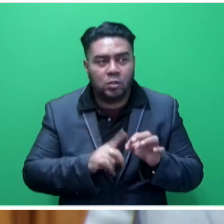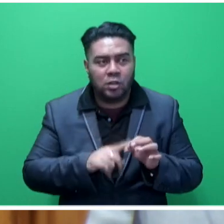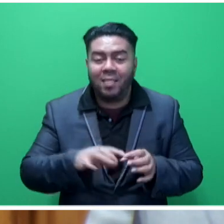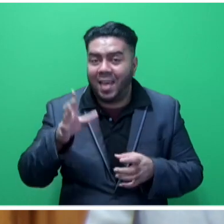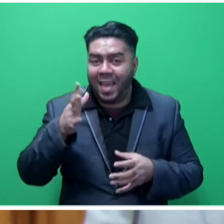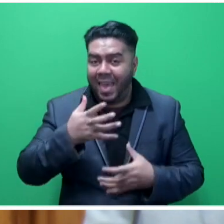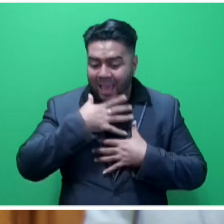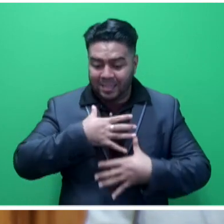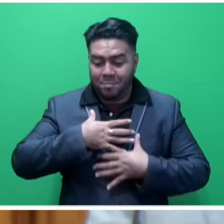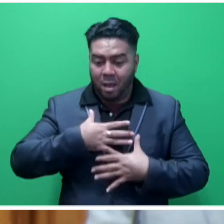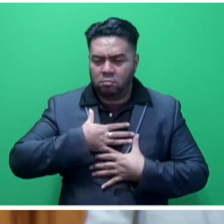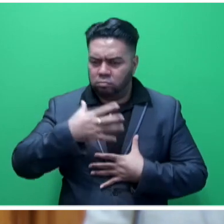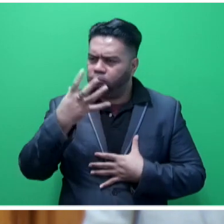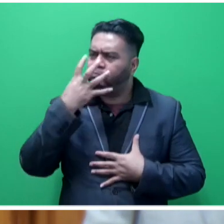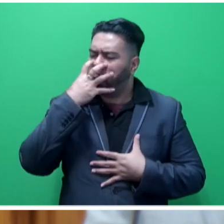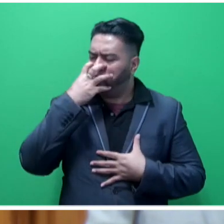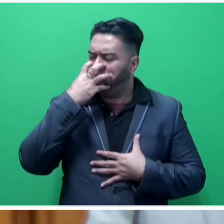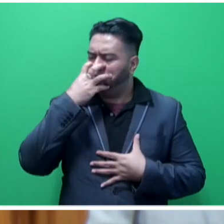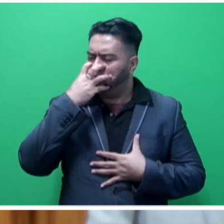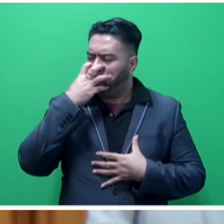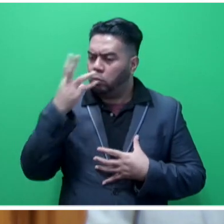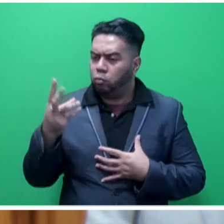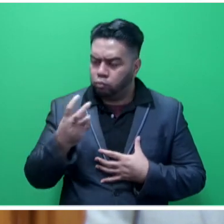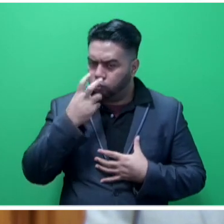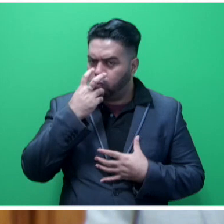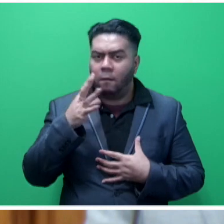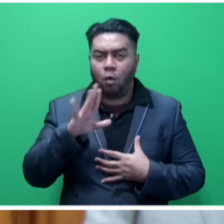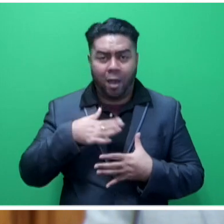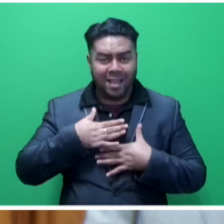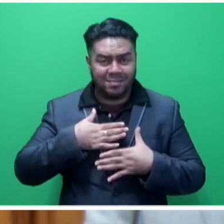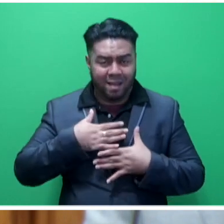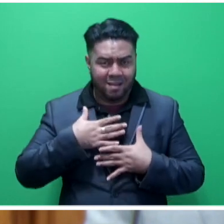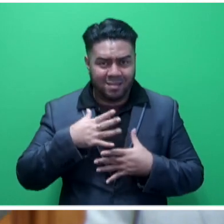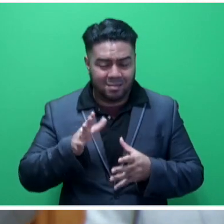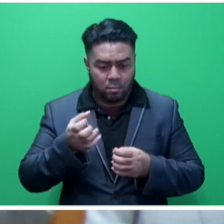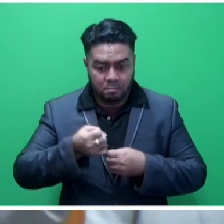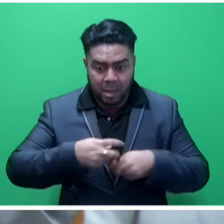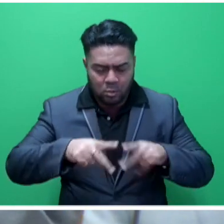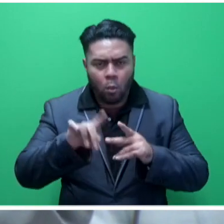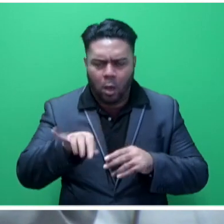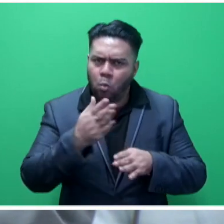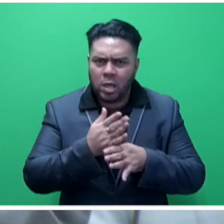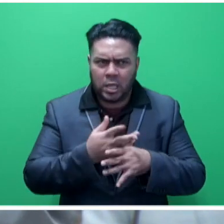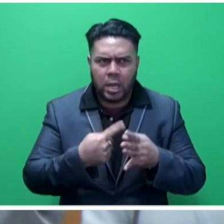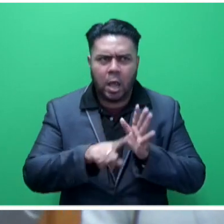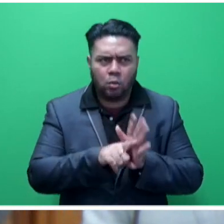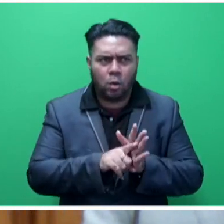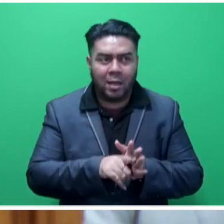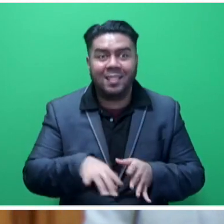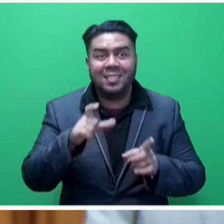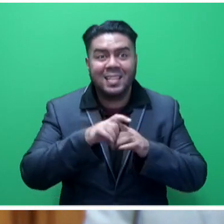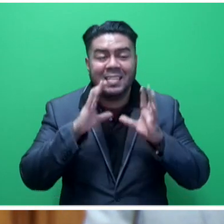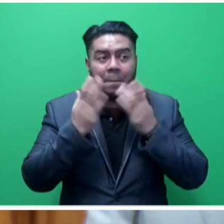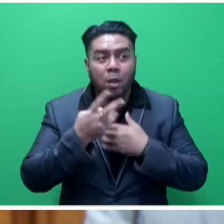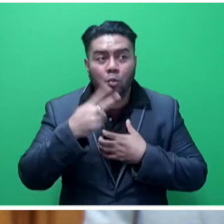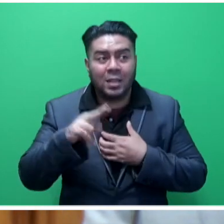working, which brings me to something that I think it's important for all of us to know, that in December